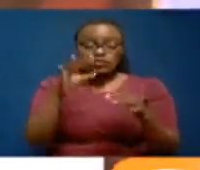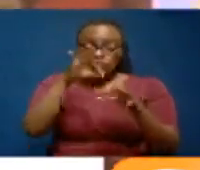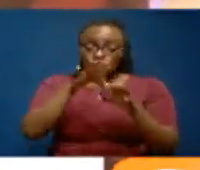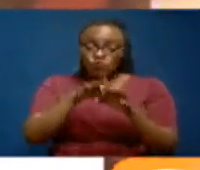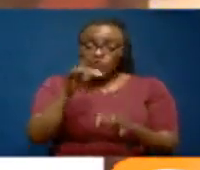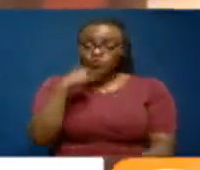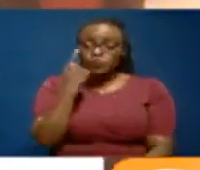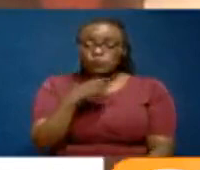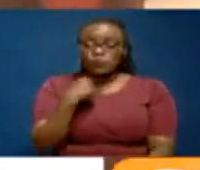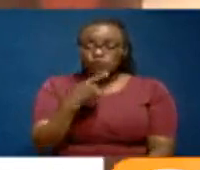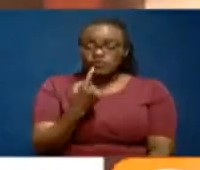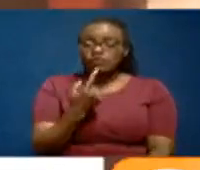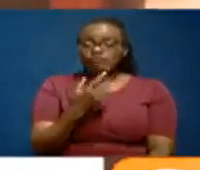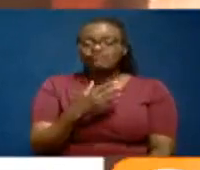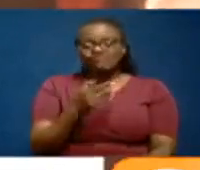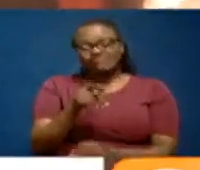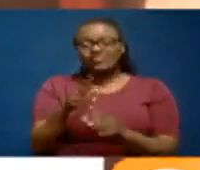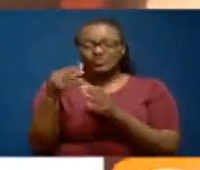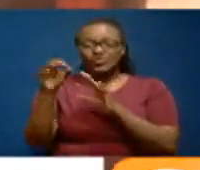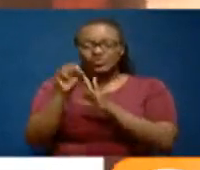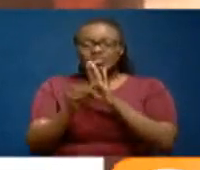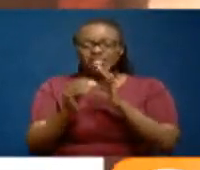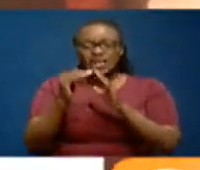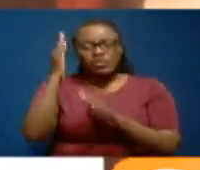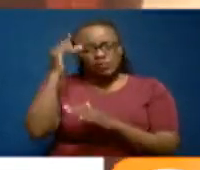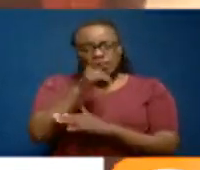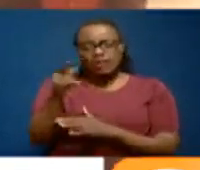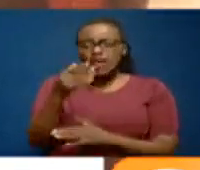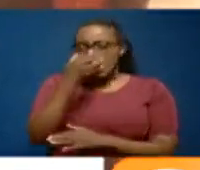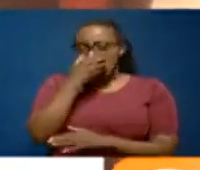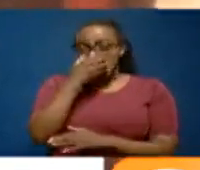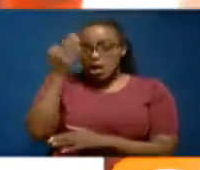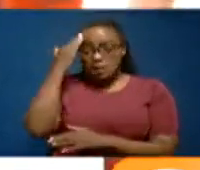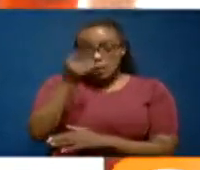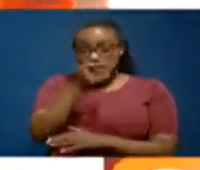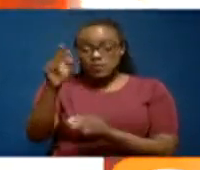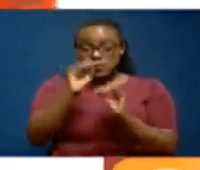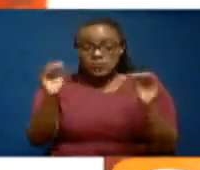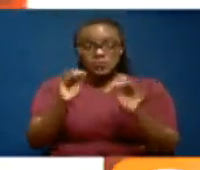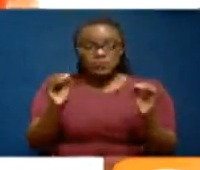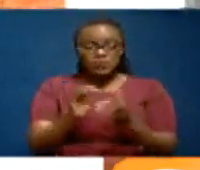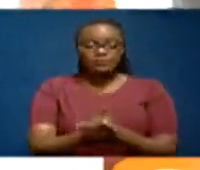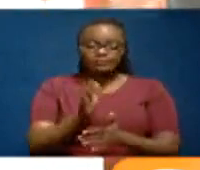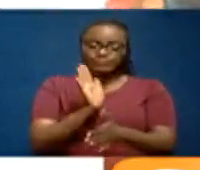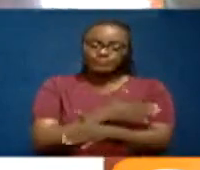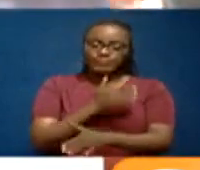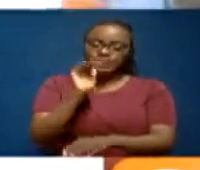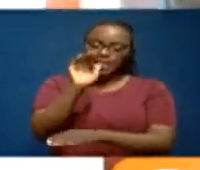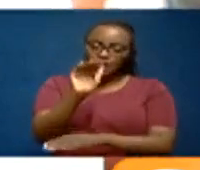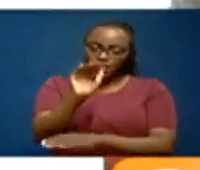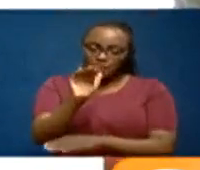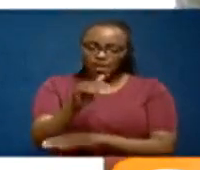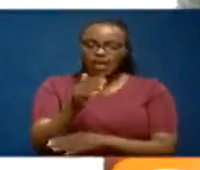kumpigia kura aende state house. Na atawakumbuka. William Samoei Ruto hata wakumbuka. Niliuliza